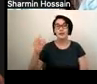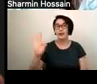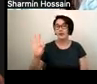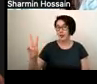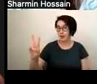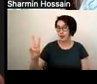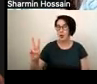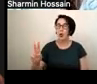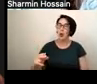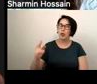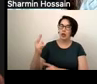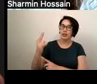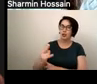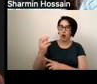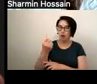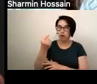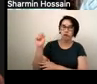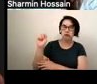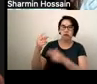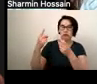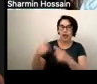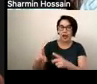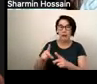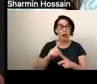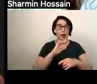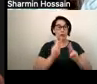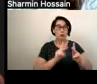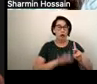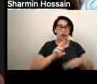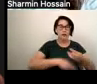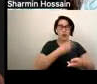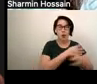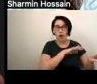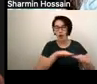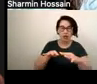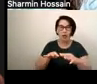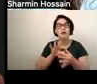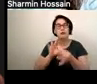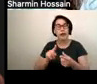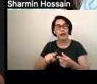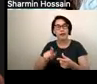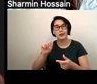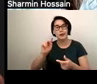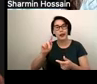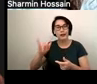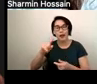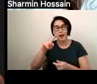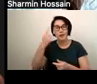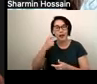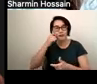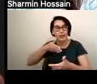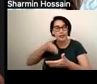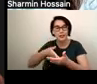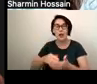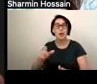there was a historic uprising that called international attention to anti-Black racism, police brutality,